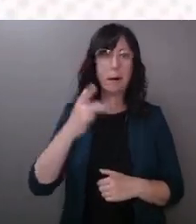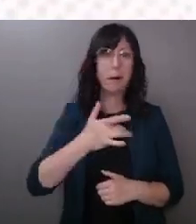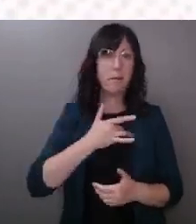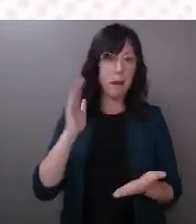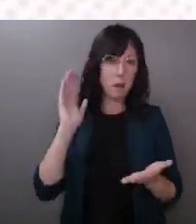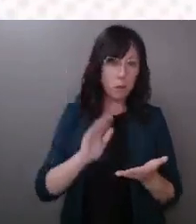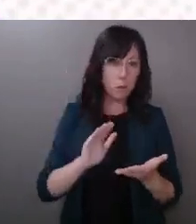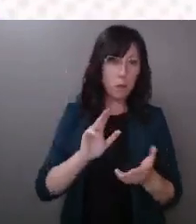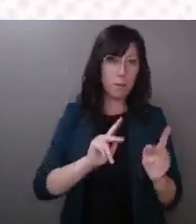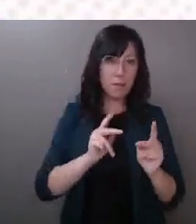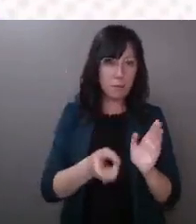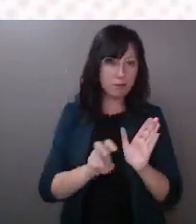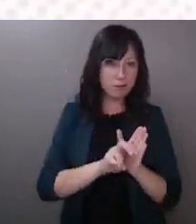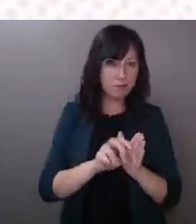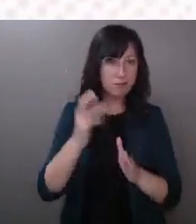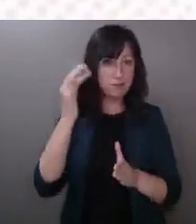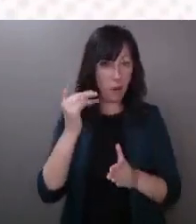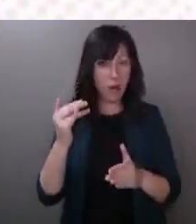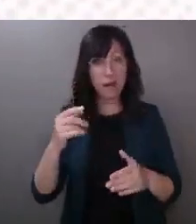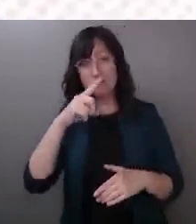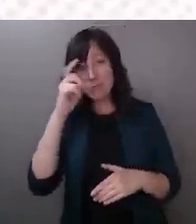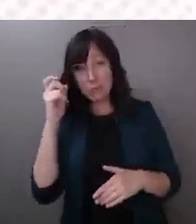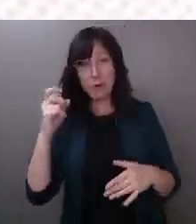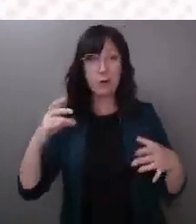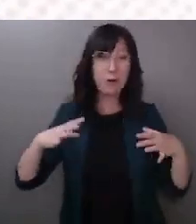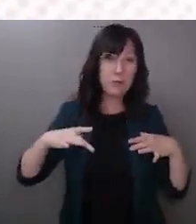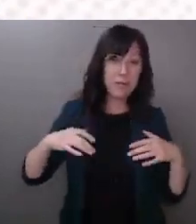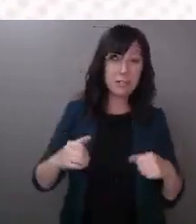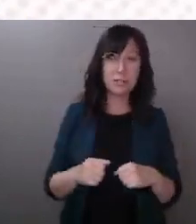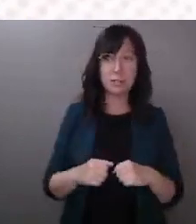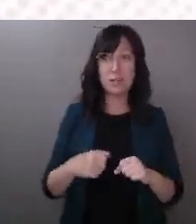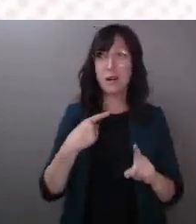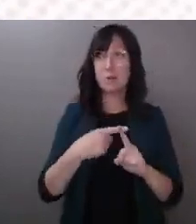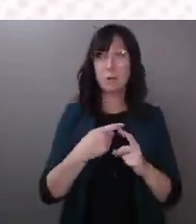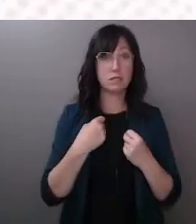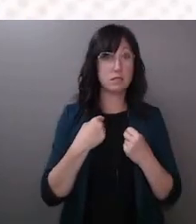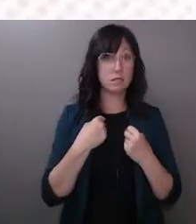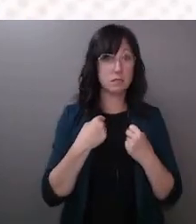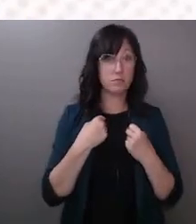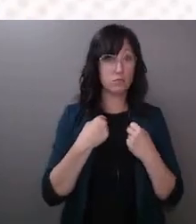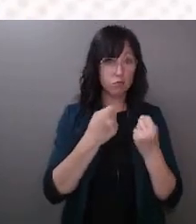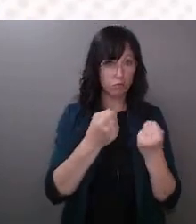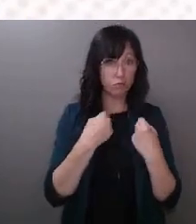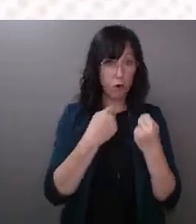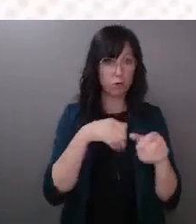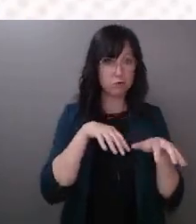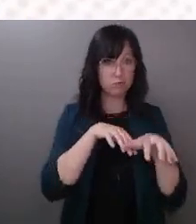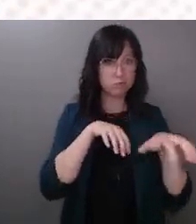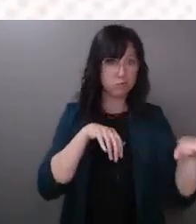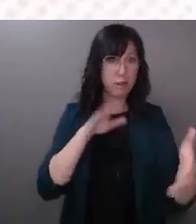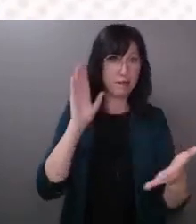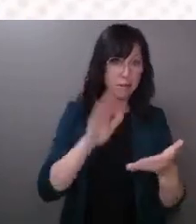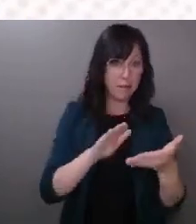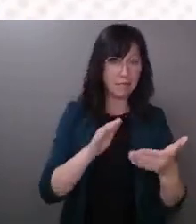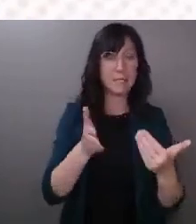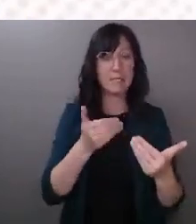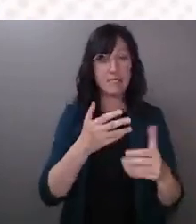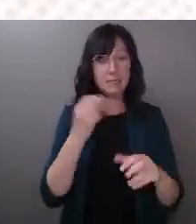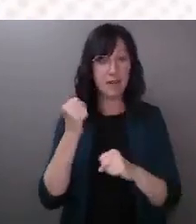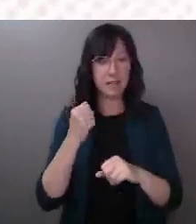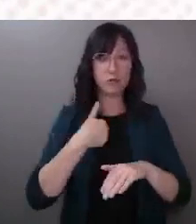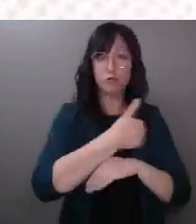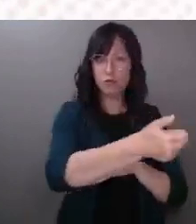lower, and there's a lot less traffic, so buses will be able to travel to downtown very